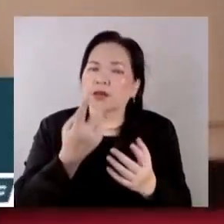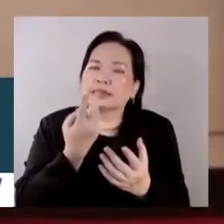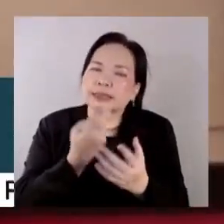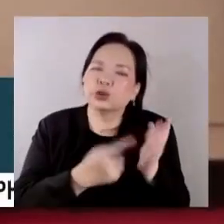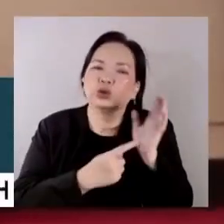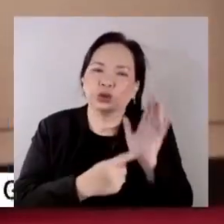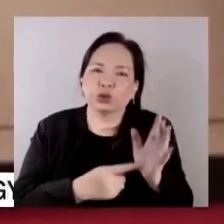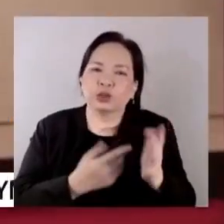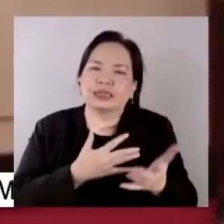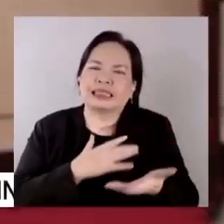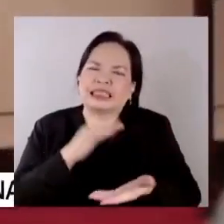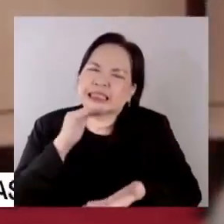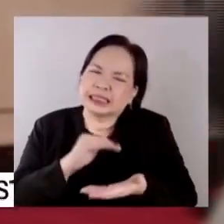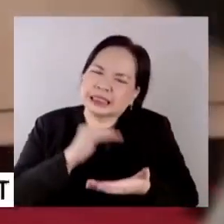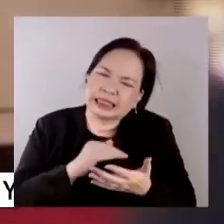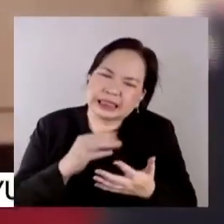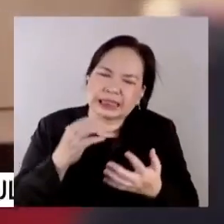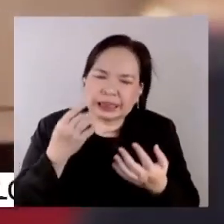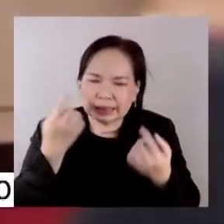reduce tensions during the meeting.